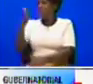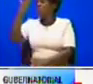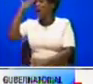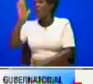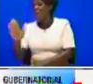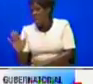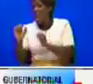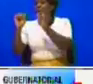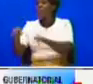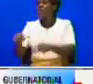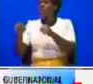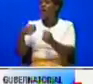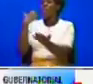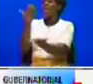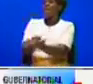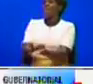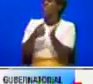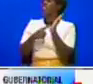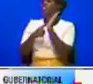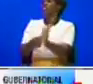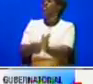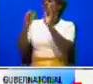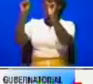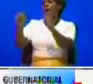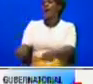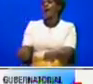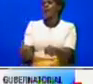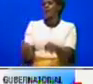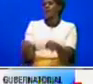And we can table the documents when he wants. So